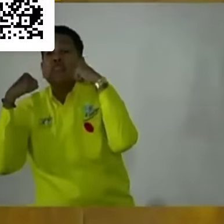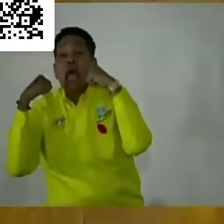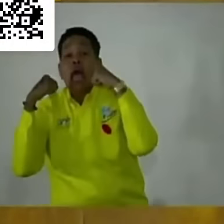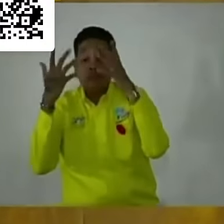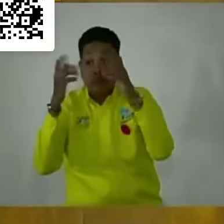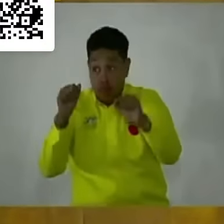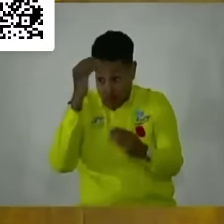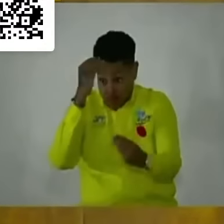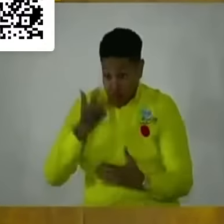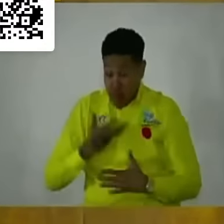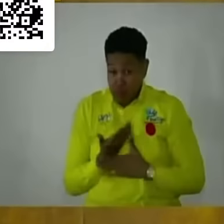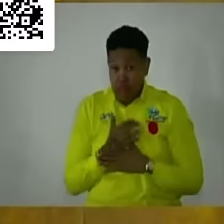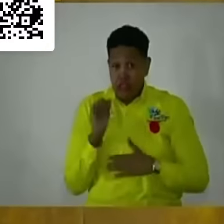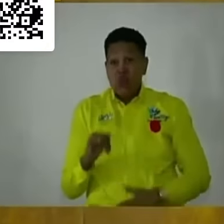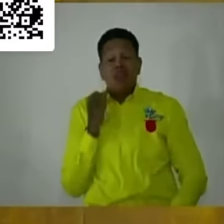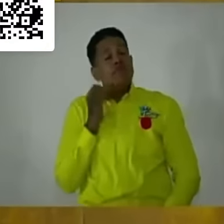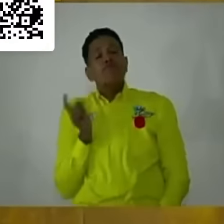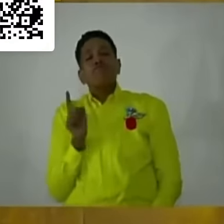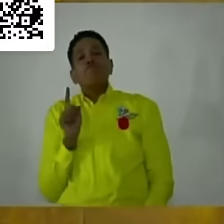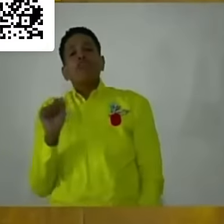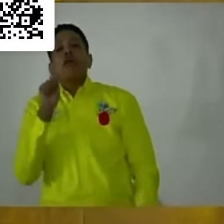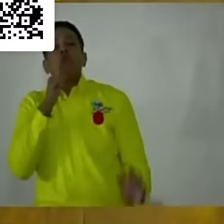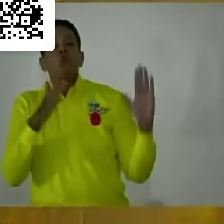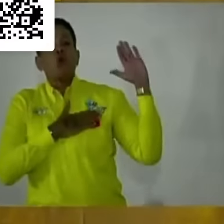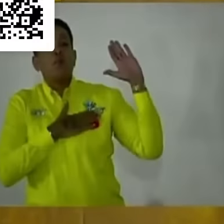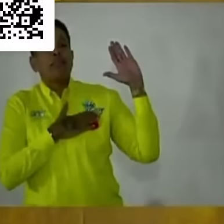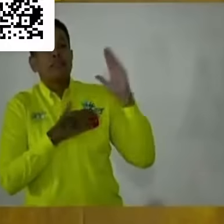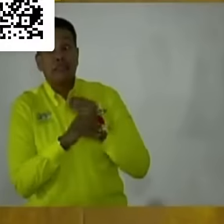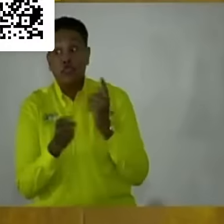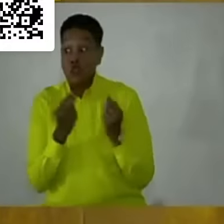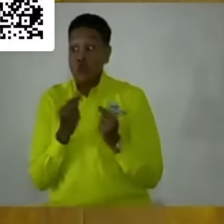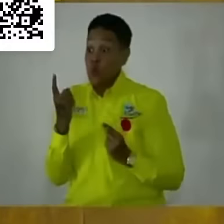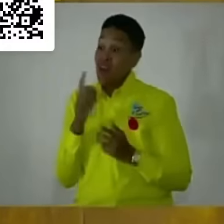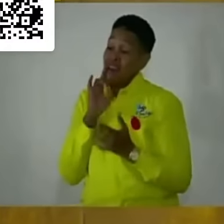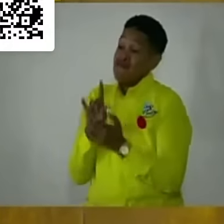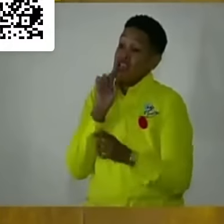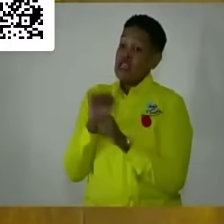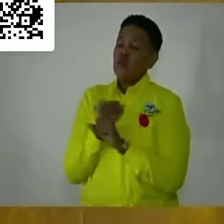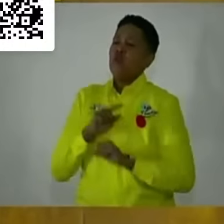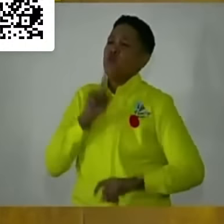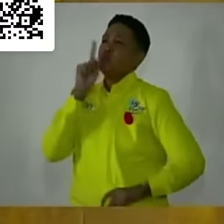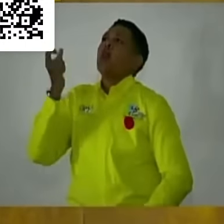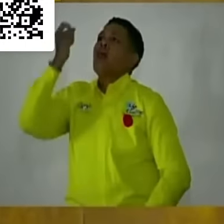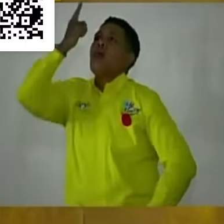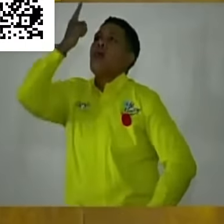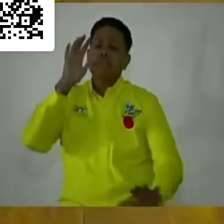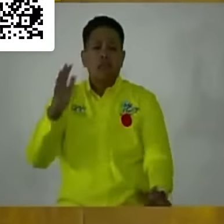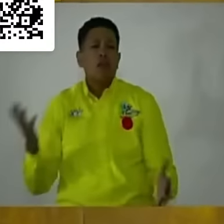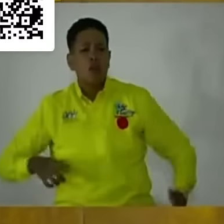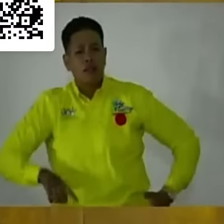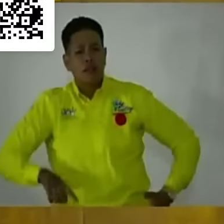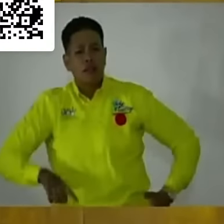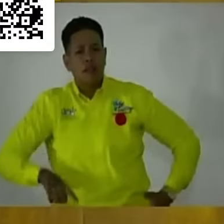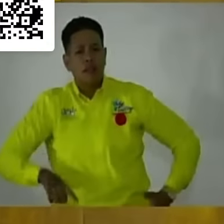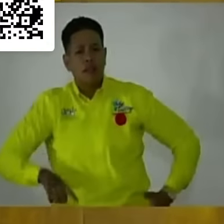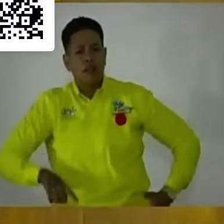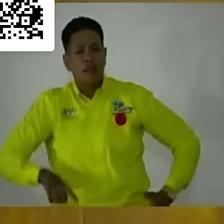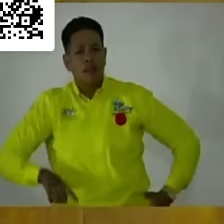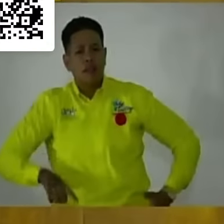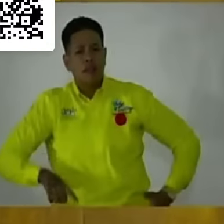you share? If not, can you commit to doing one in order that we truly understand what this industry is doing